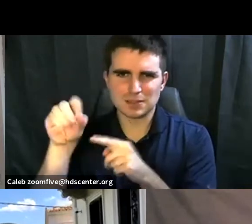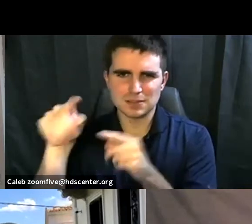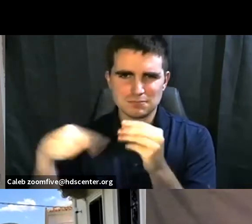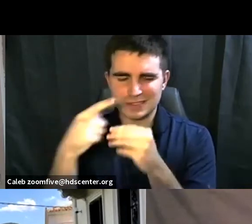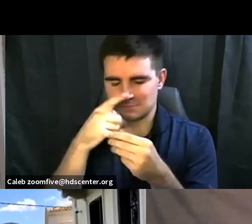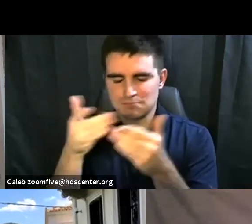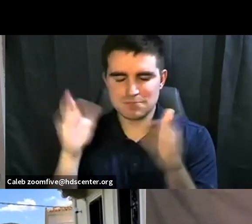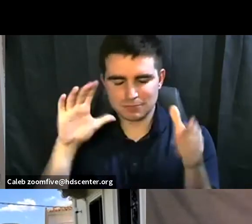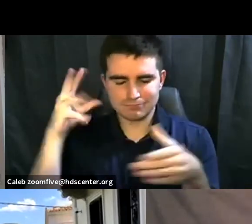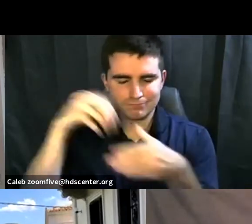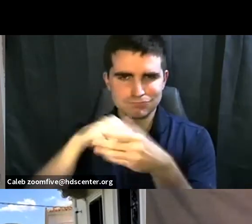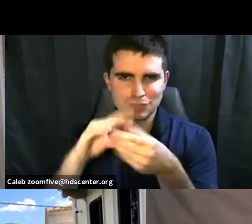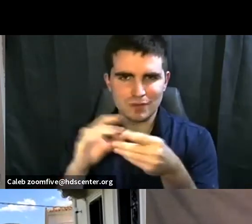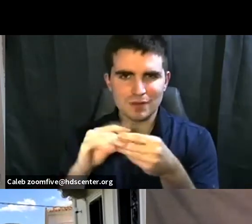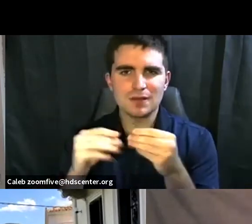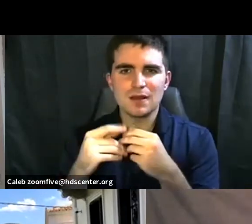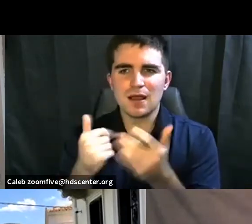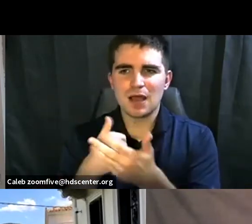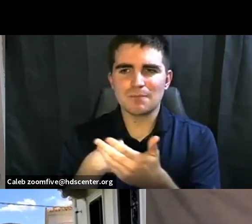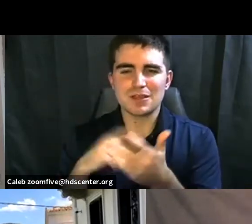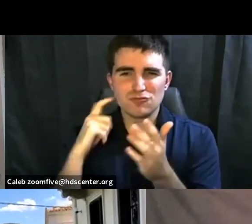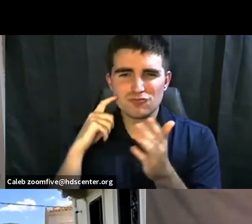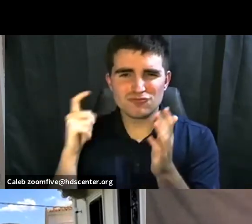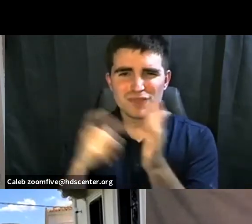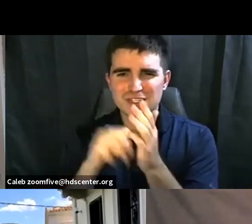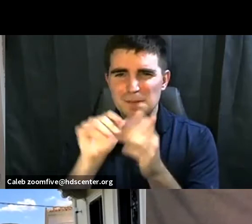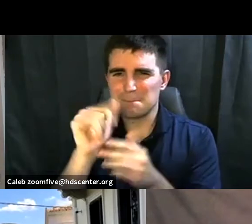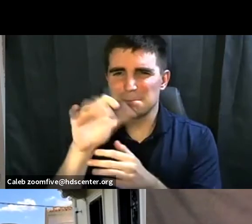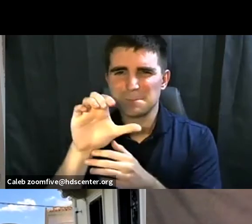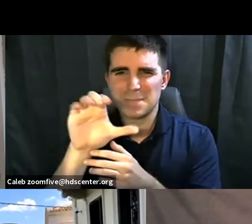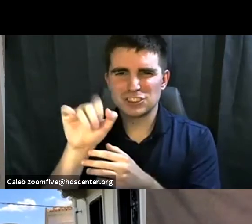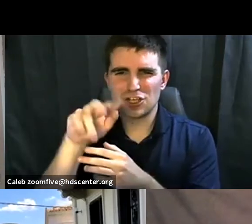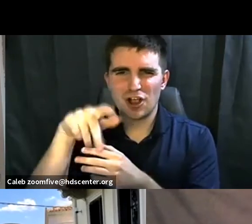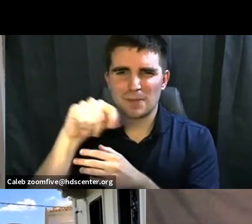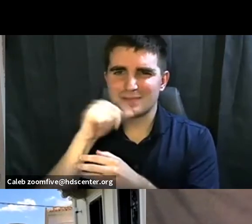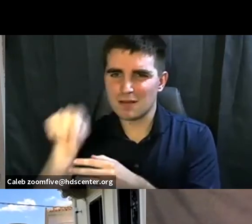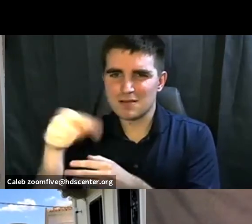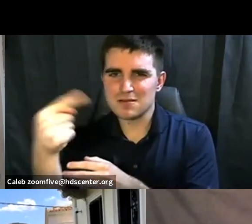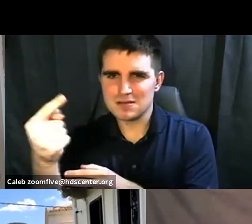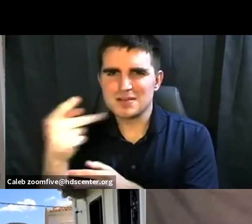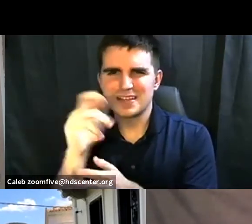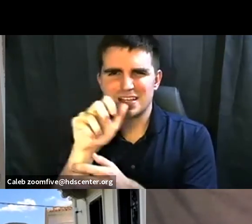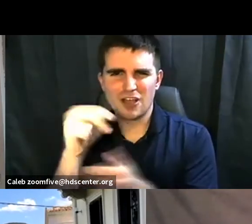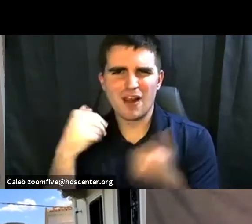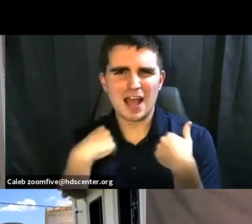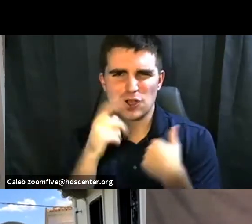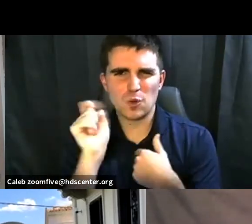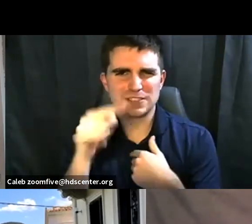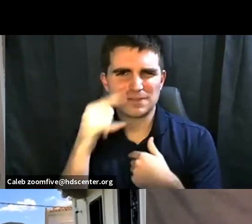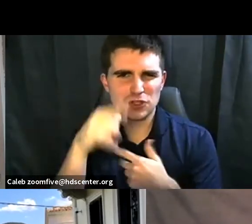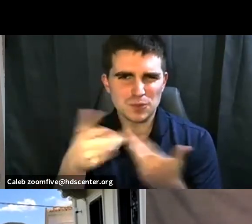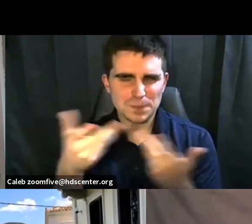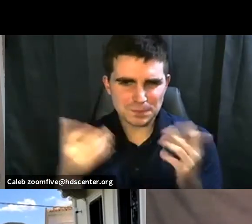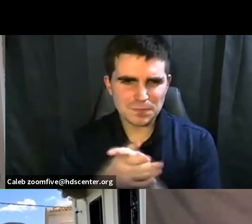me recognize that Magic Carpet was not operating in a vacuum. So Karen, I have a question for you. So what was the nature of the